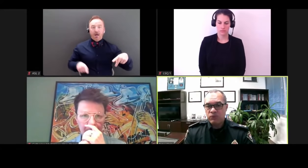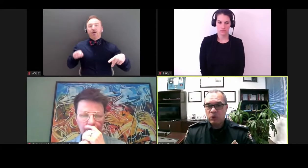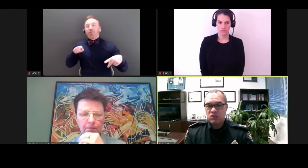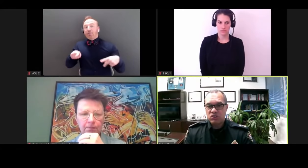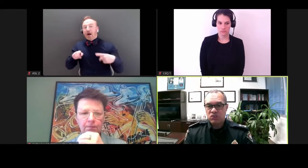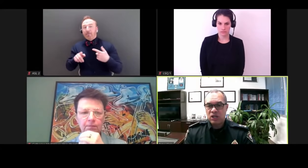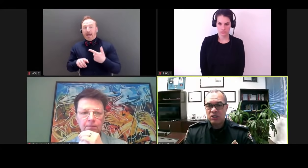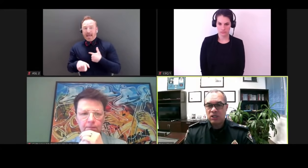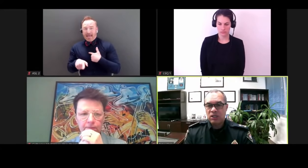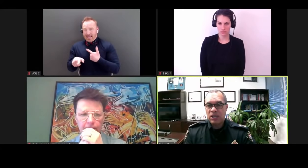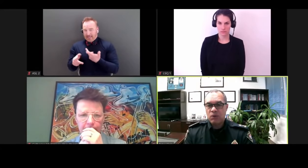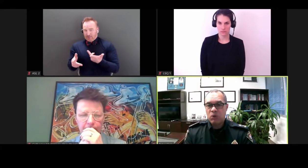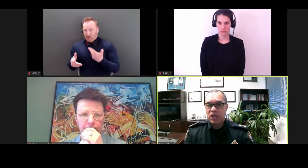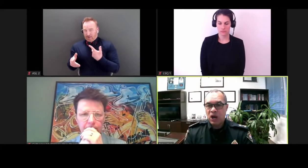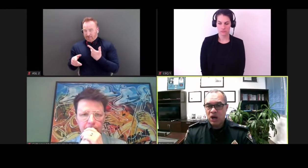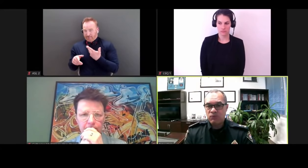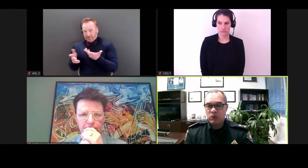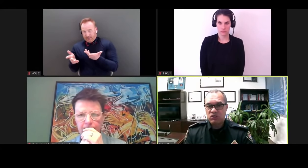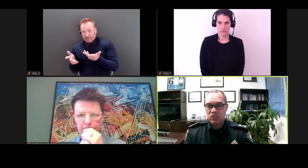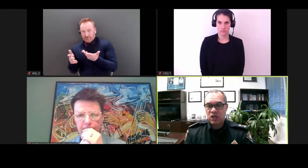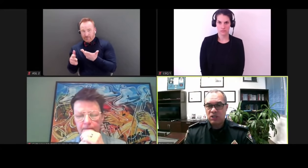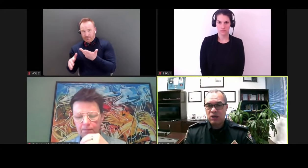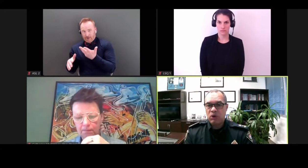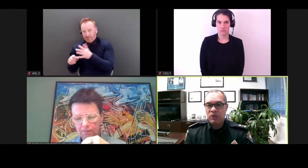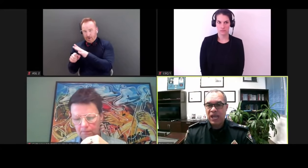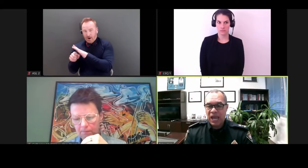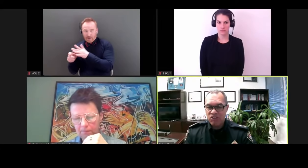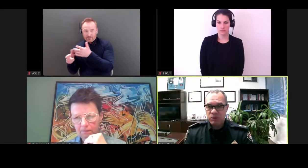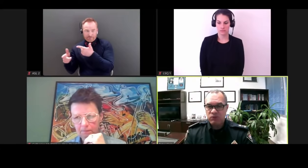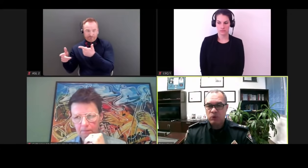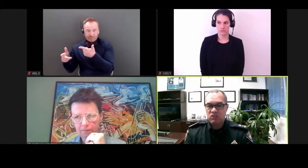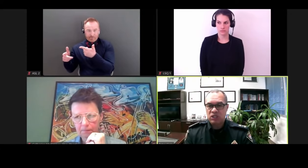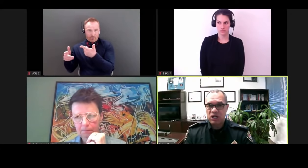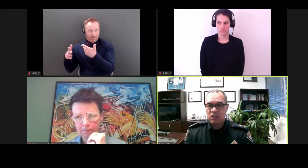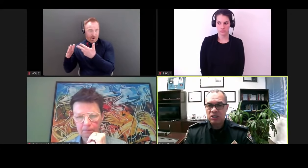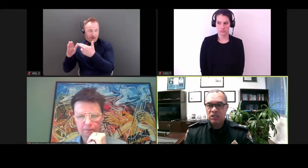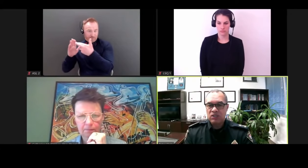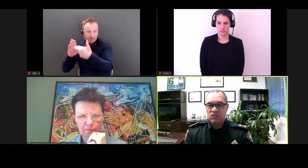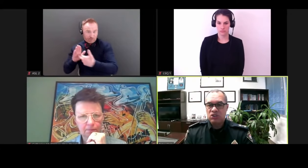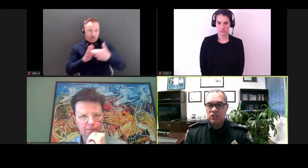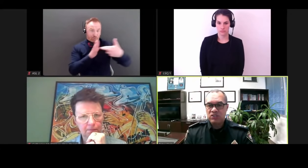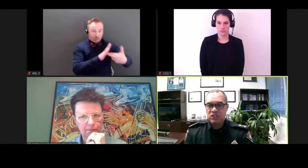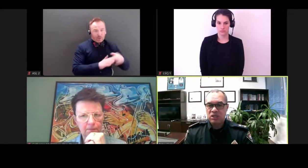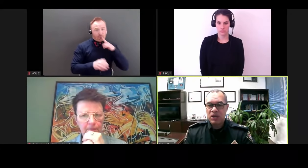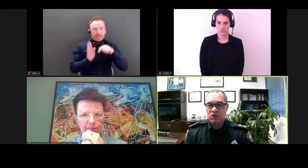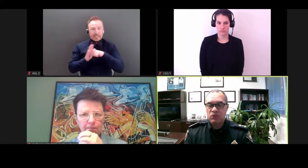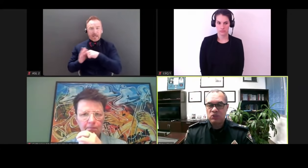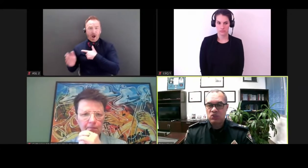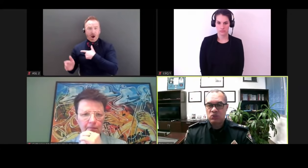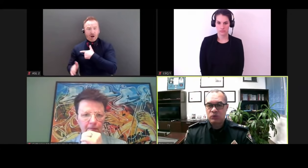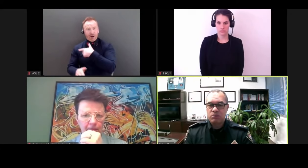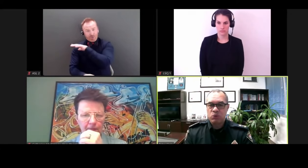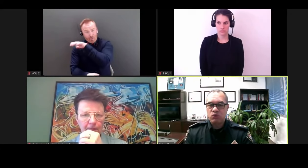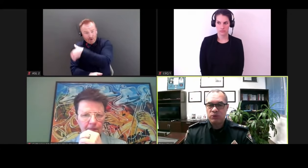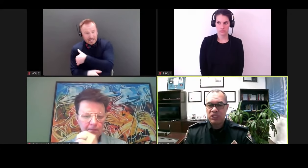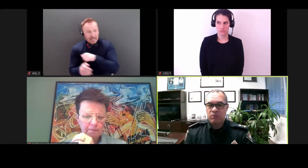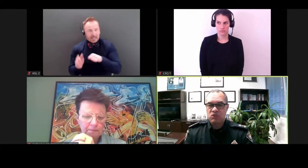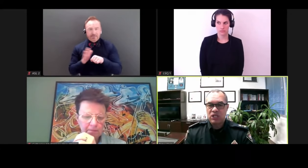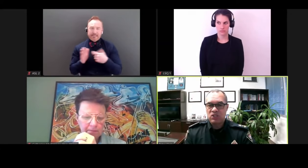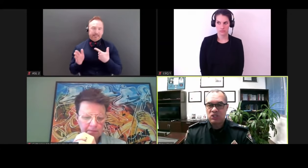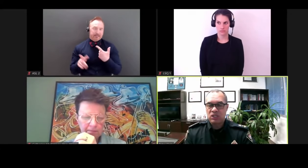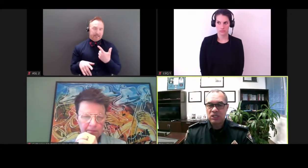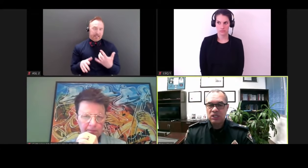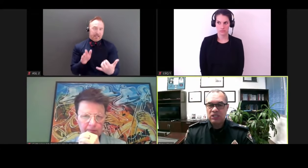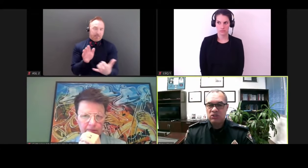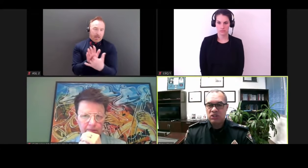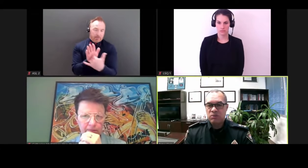want to focus on, and what we are focusing on, and what we have been focusing on, is increasing the amount of resources you can move from the